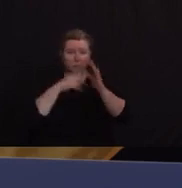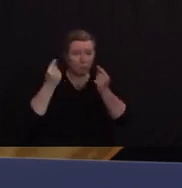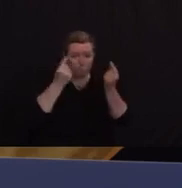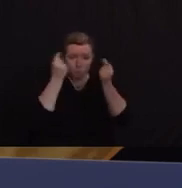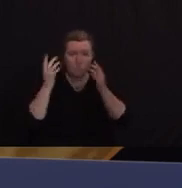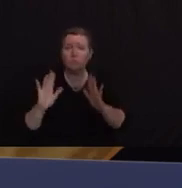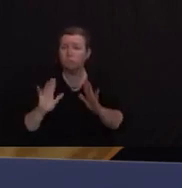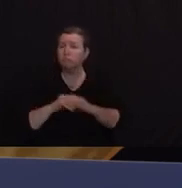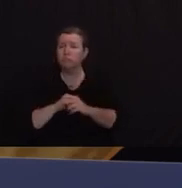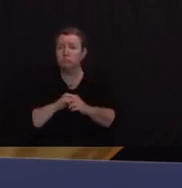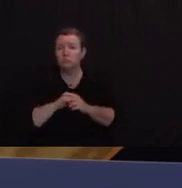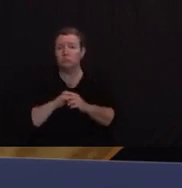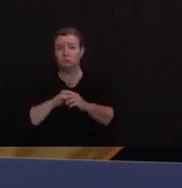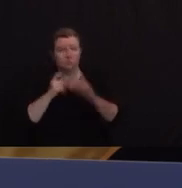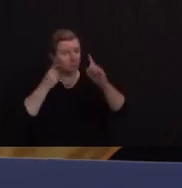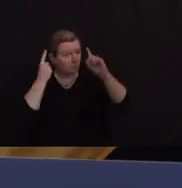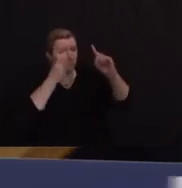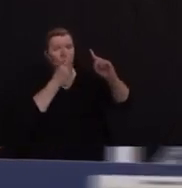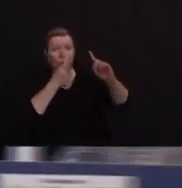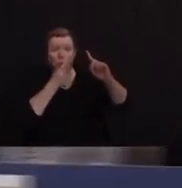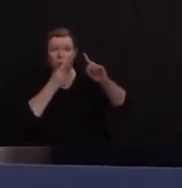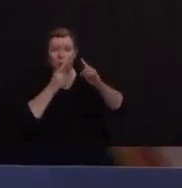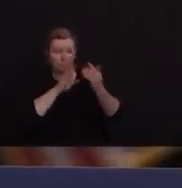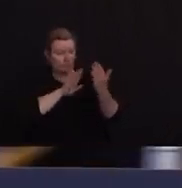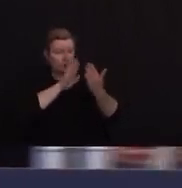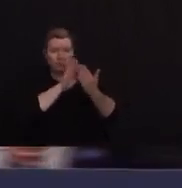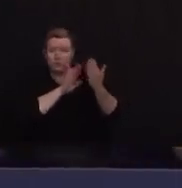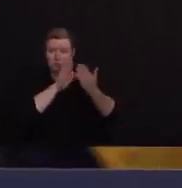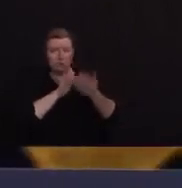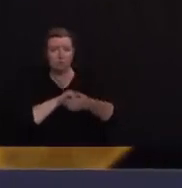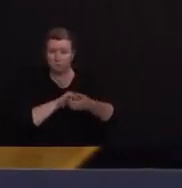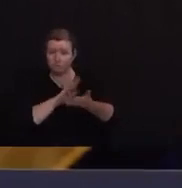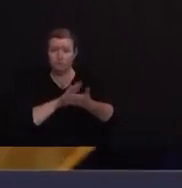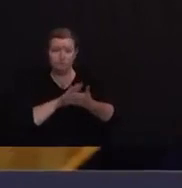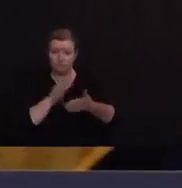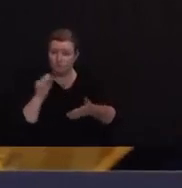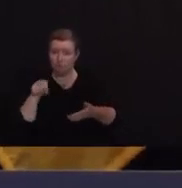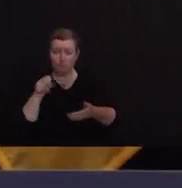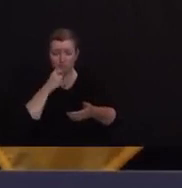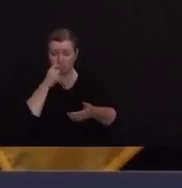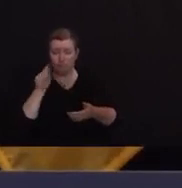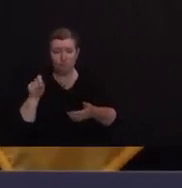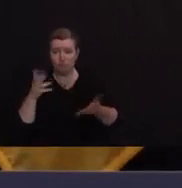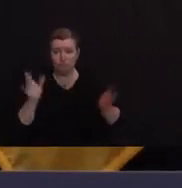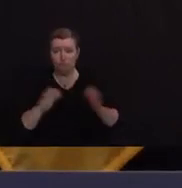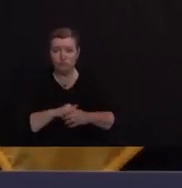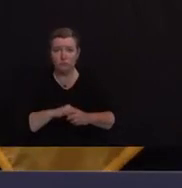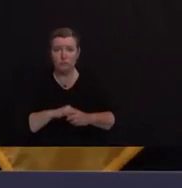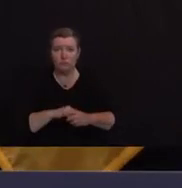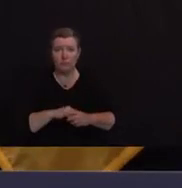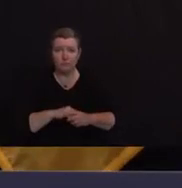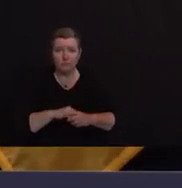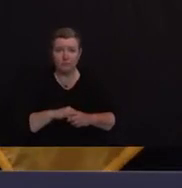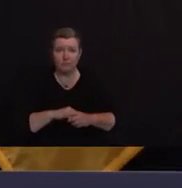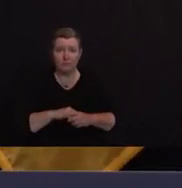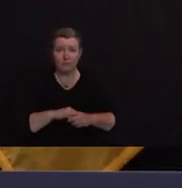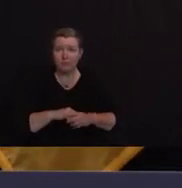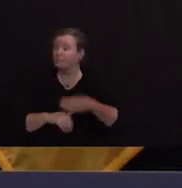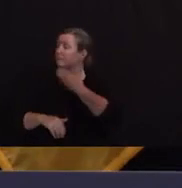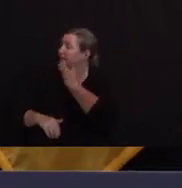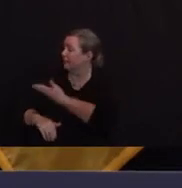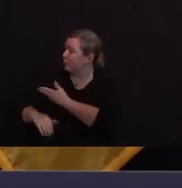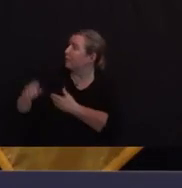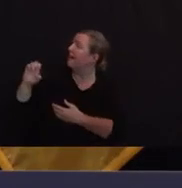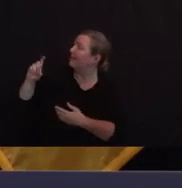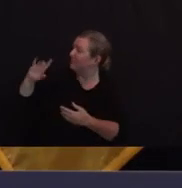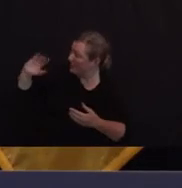the kids in school. Ed, good to have you back, by the way. Thank you. Alex, good afternoon. Good